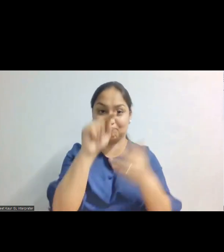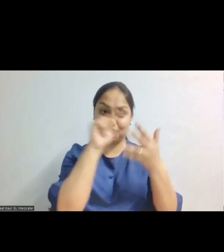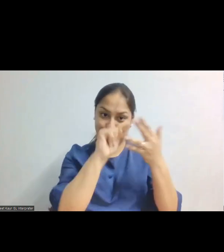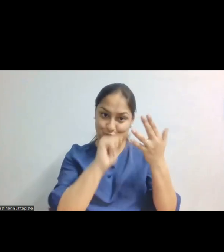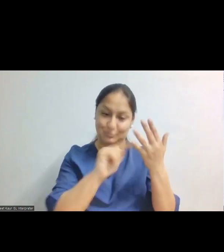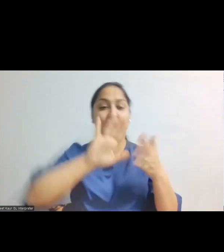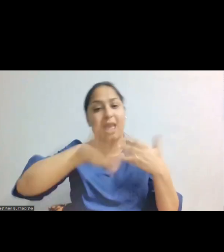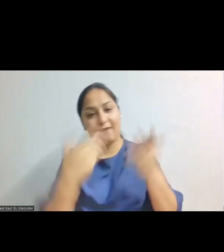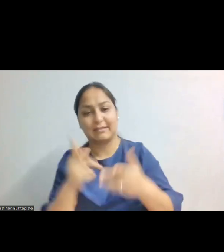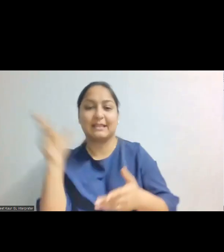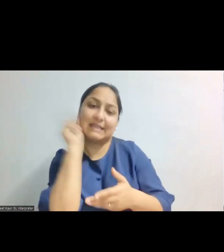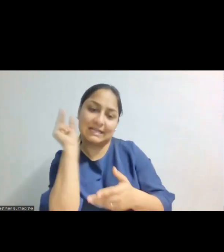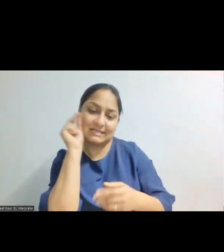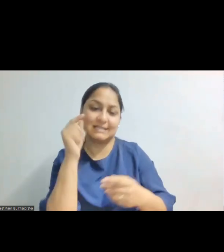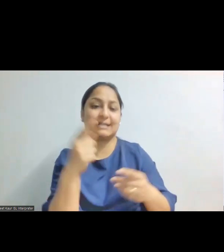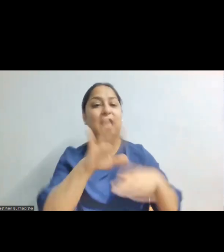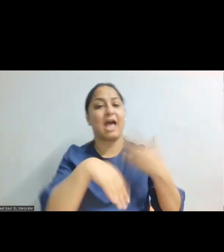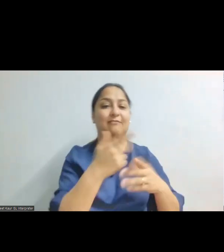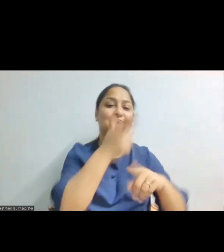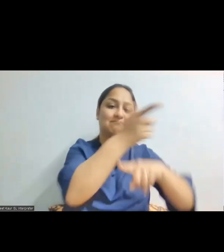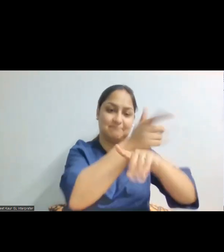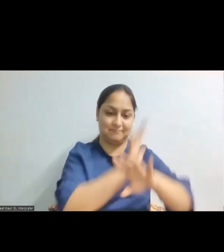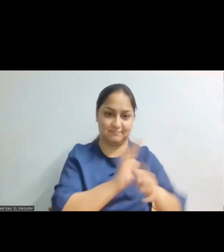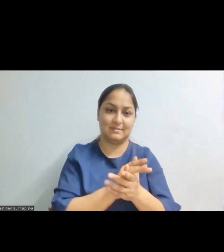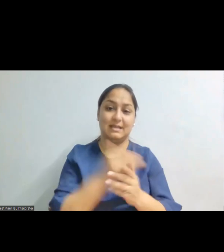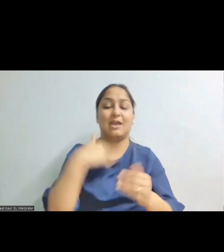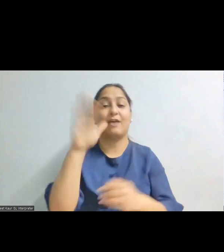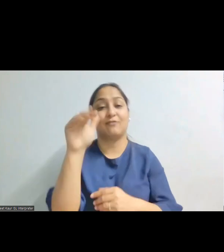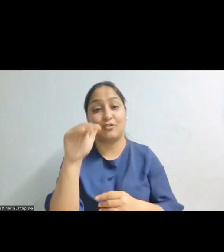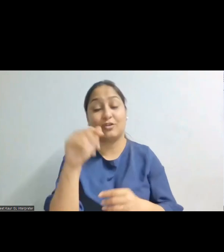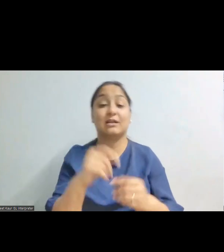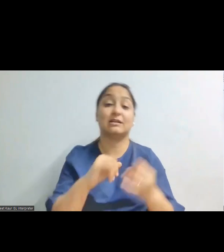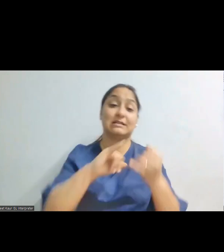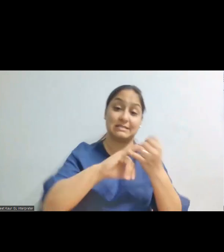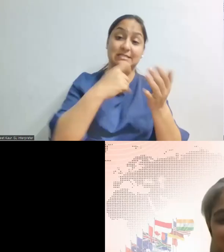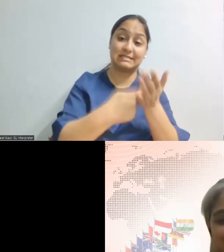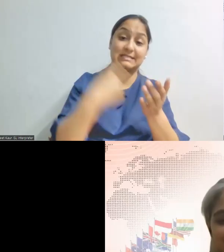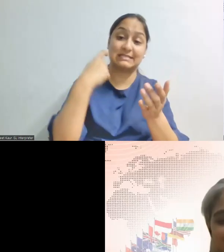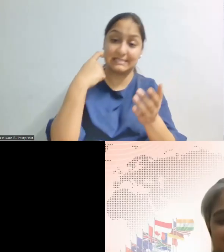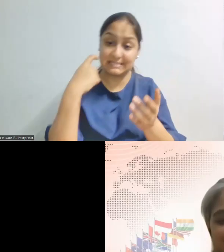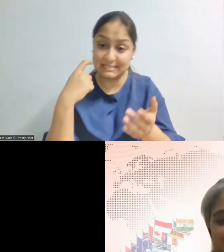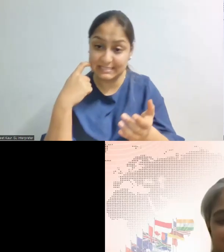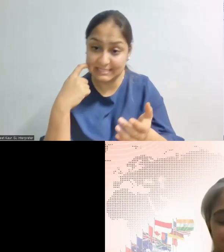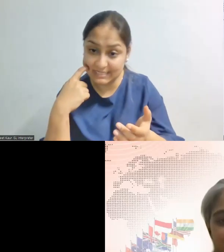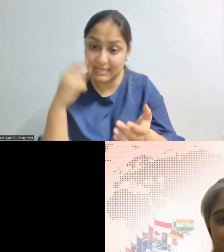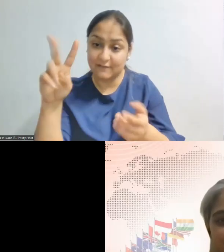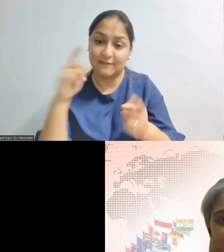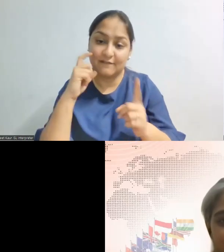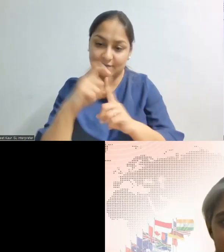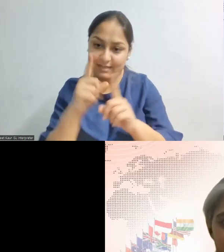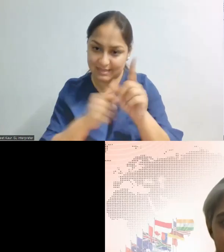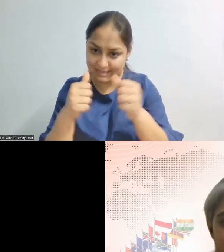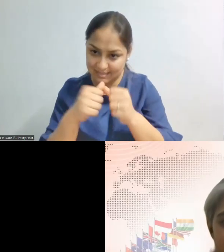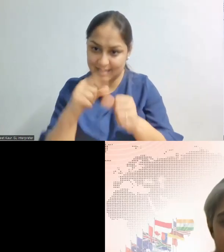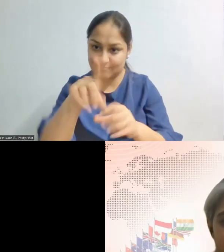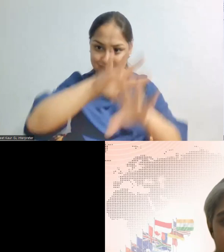listening to the recordings. I may now invite Dr. Srividya from Amrita University to present the summary